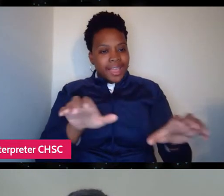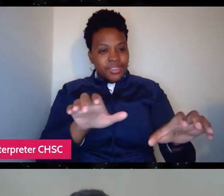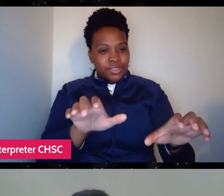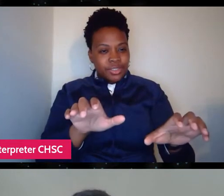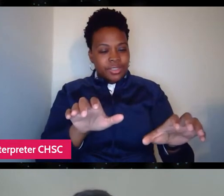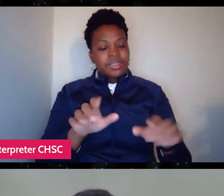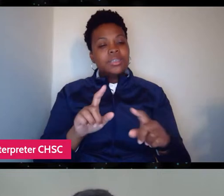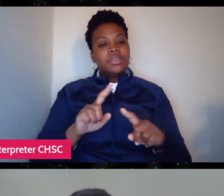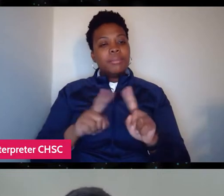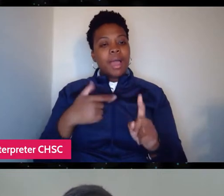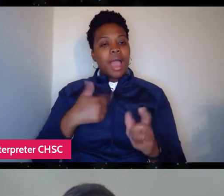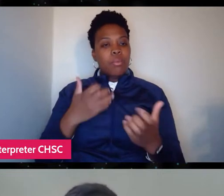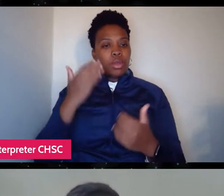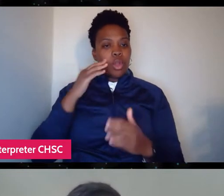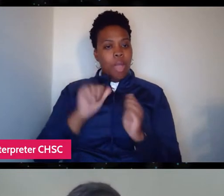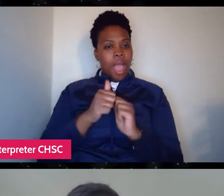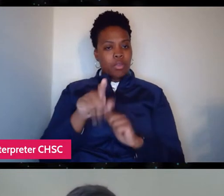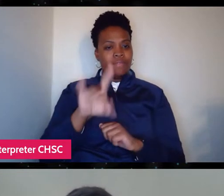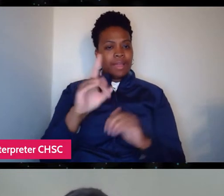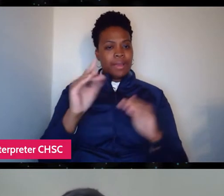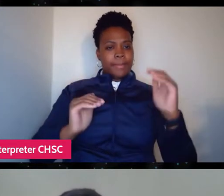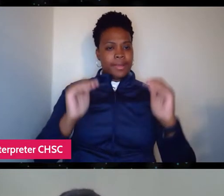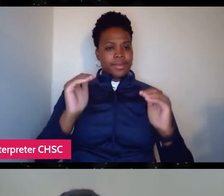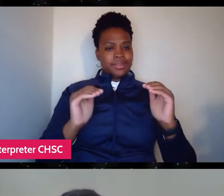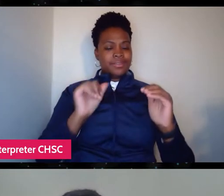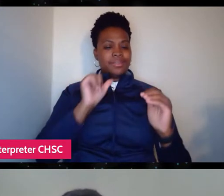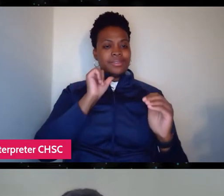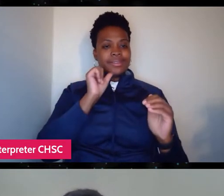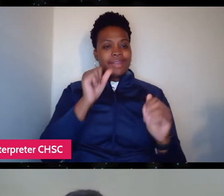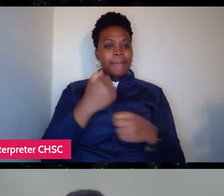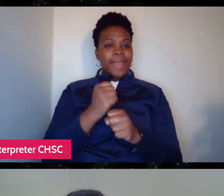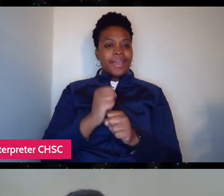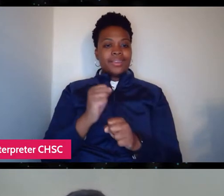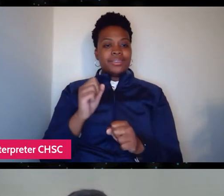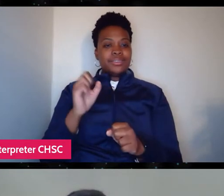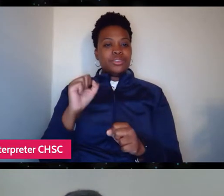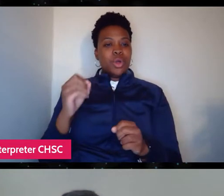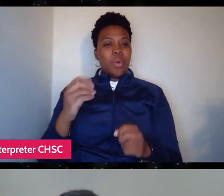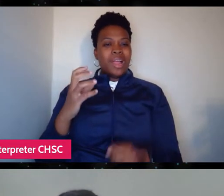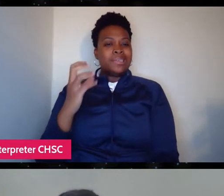wanted to know how you found that balance in not making it so heavy.